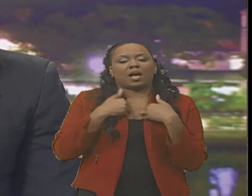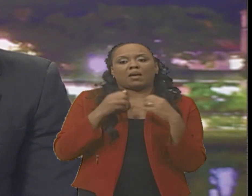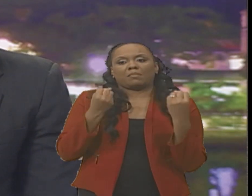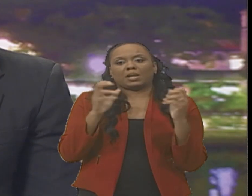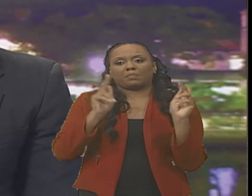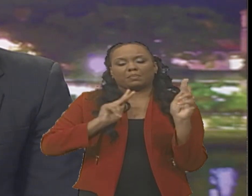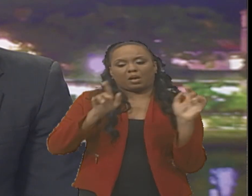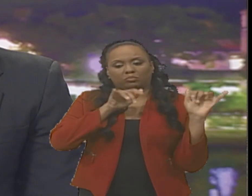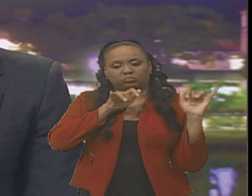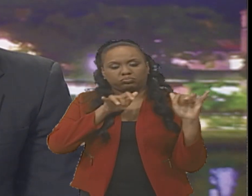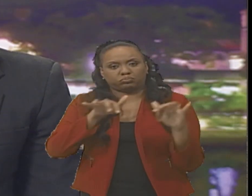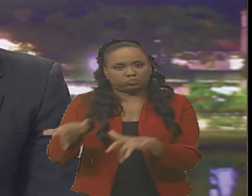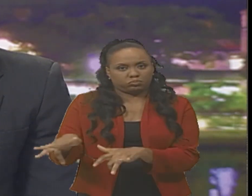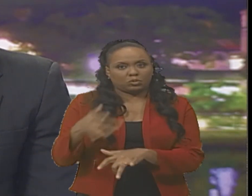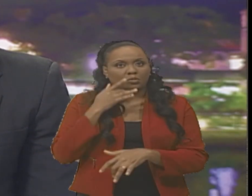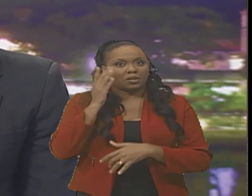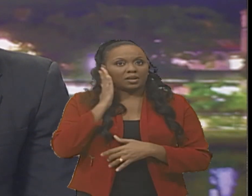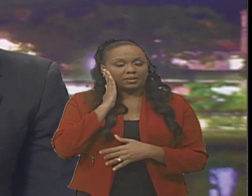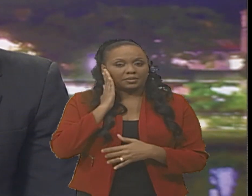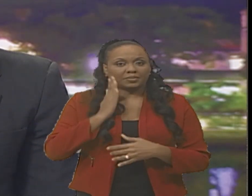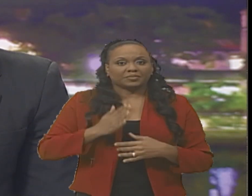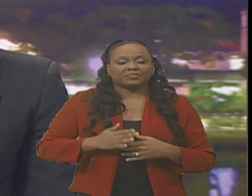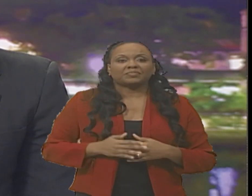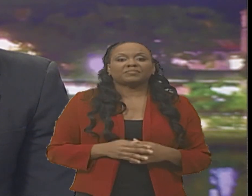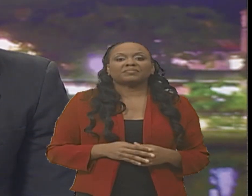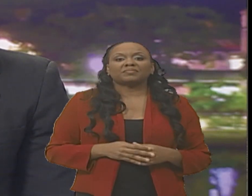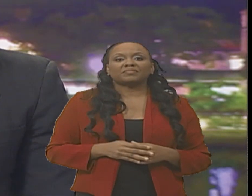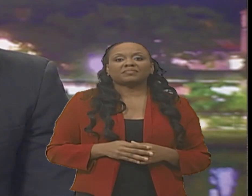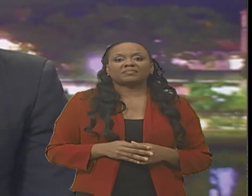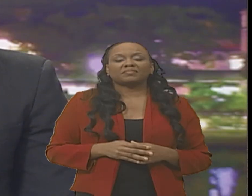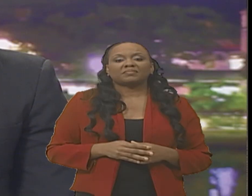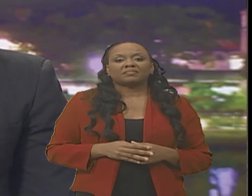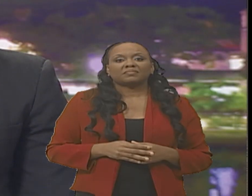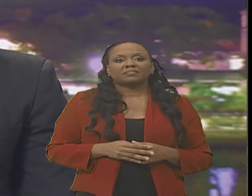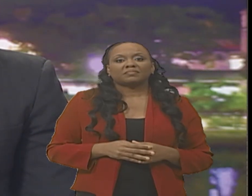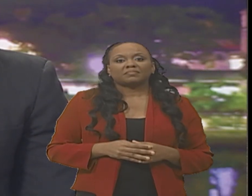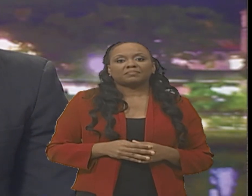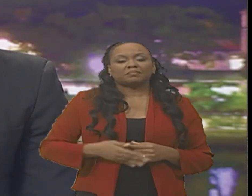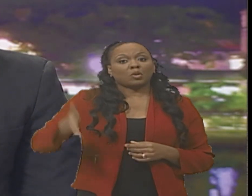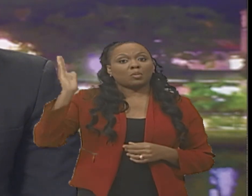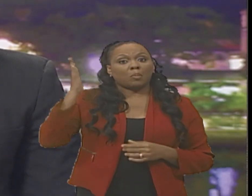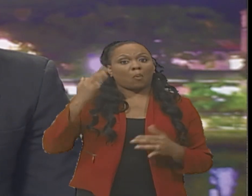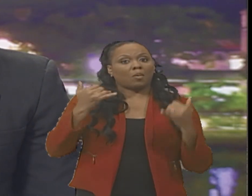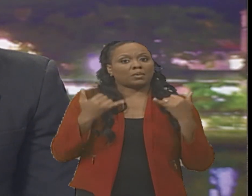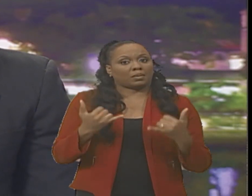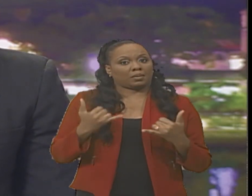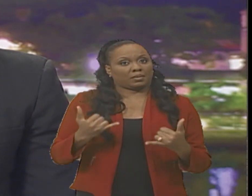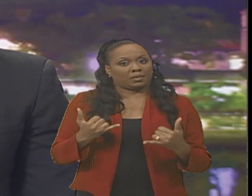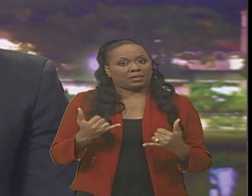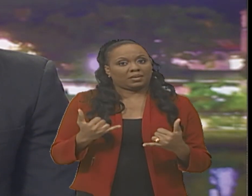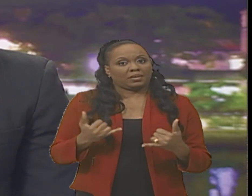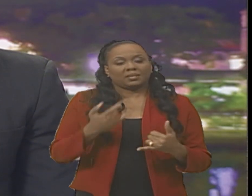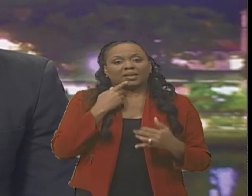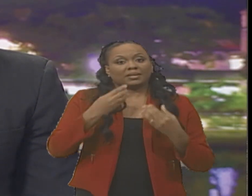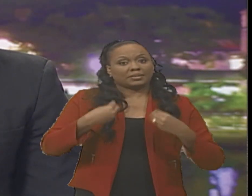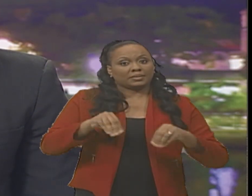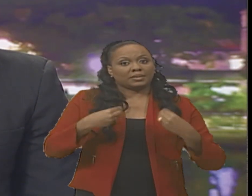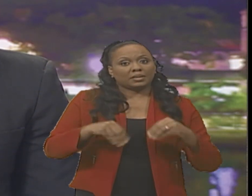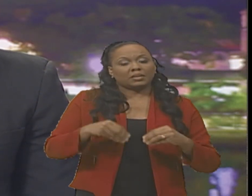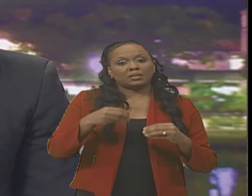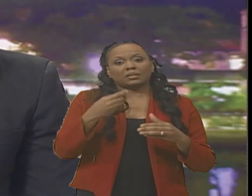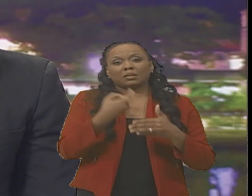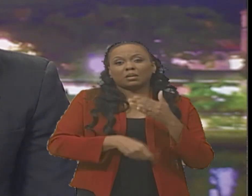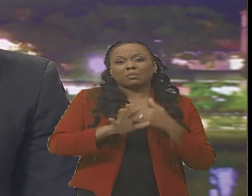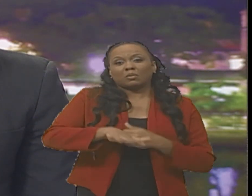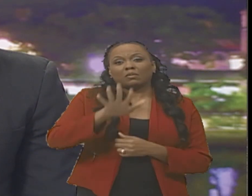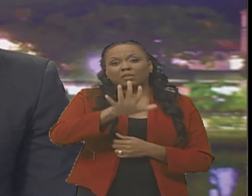U.S. East Coast. Now, he told a media conference at government headquarters with Prime Minister Mia Amor-Motley that the sale is valued at